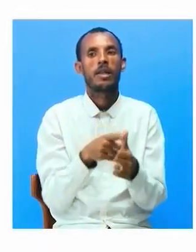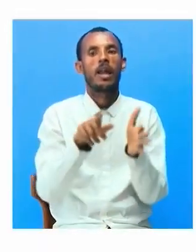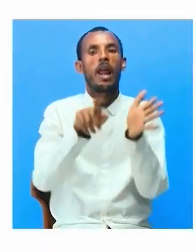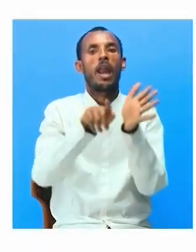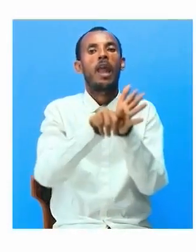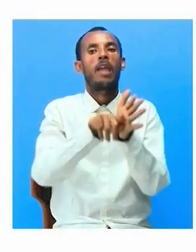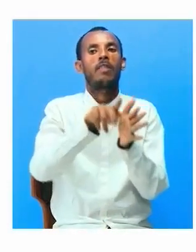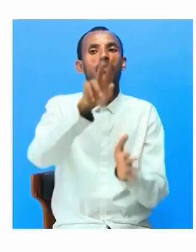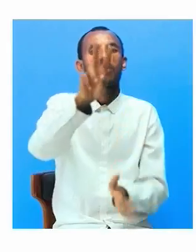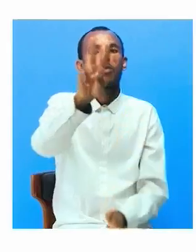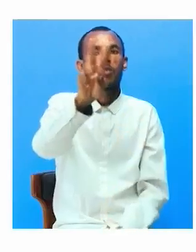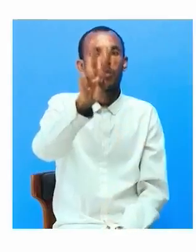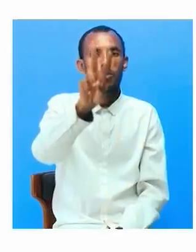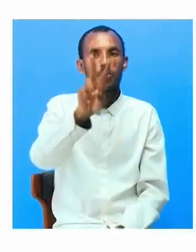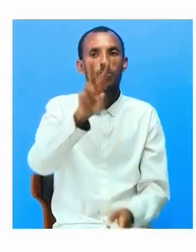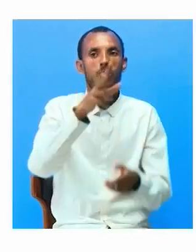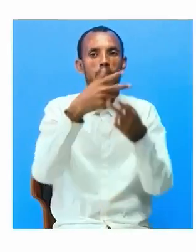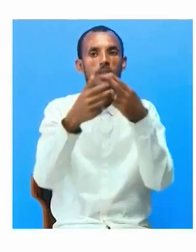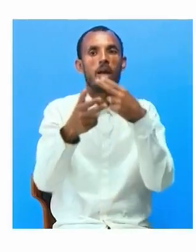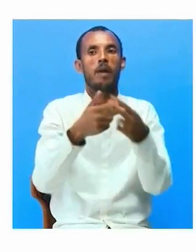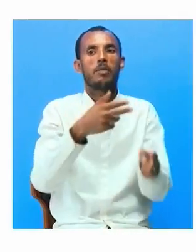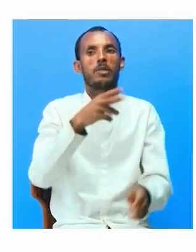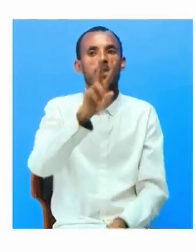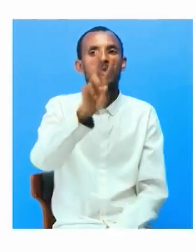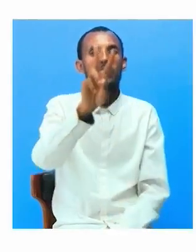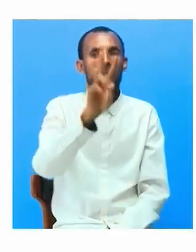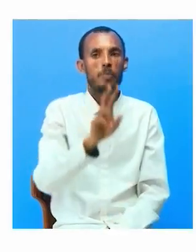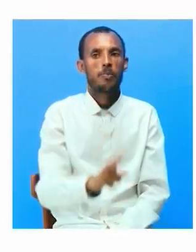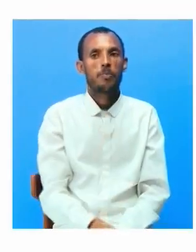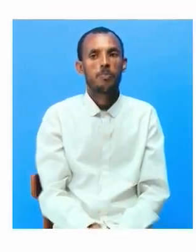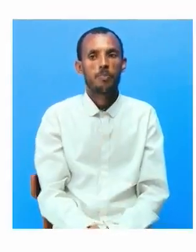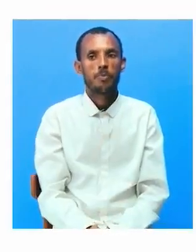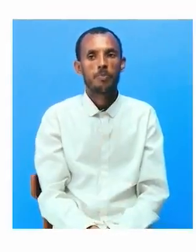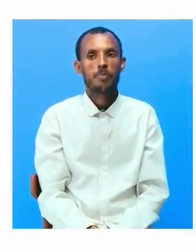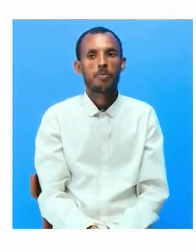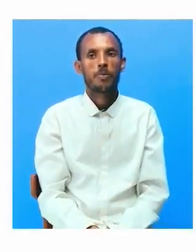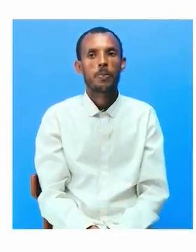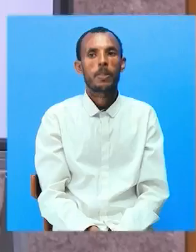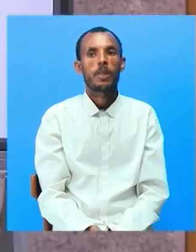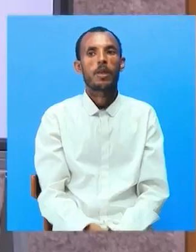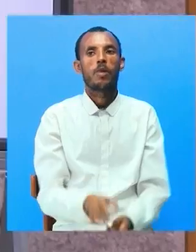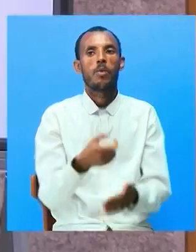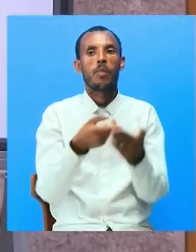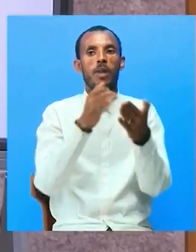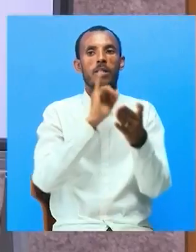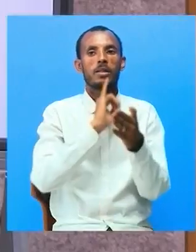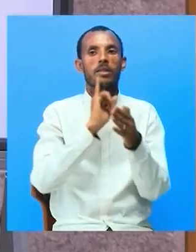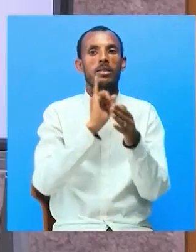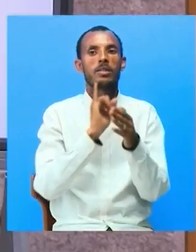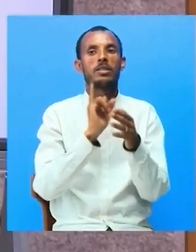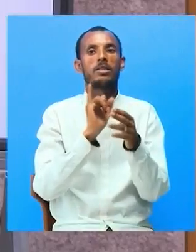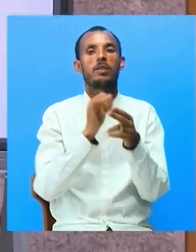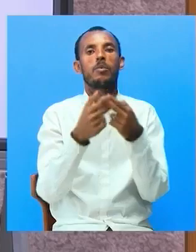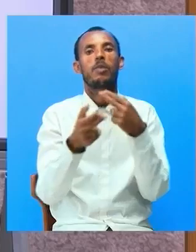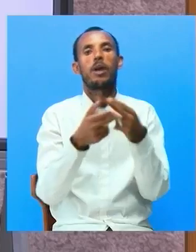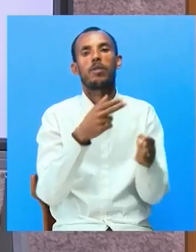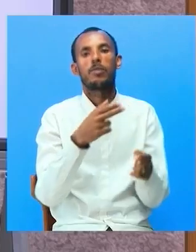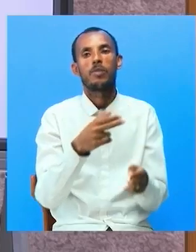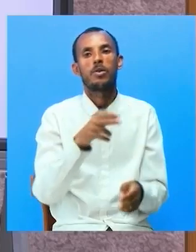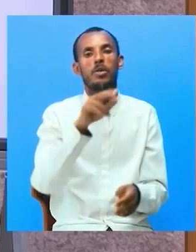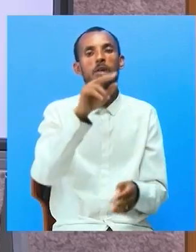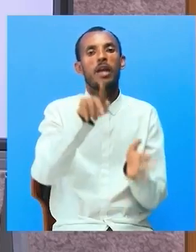2 times 2. What will be the product of negative 2 and